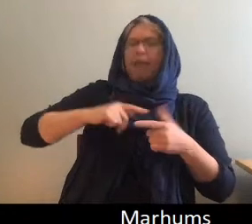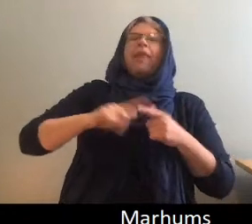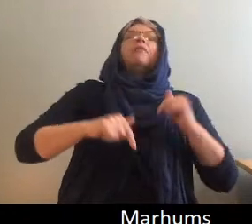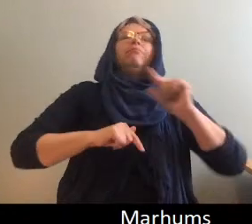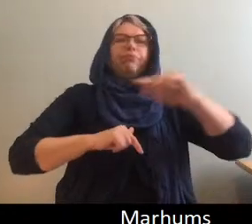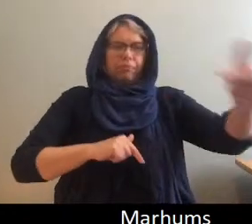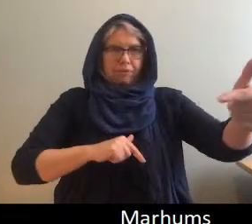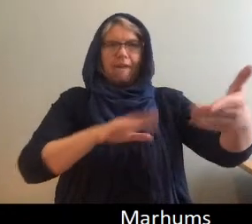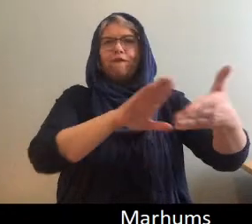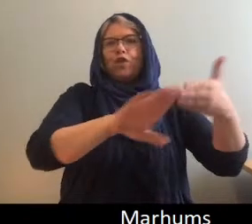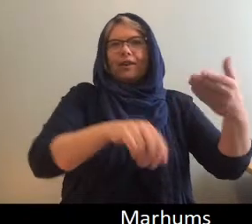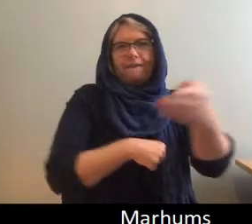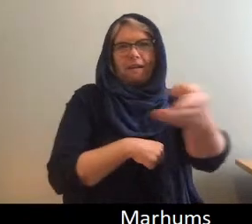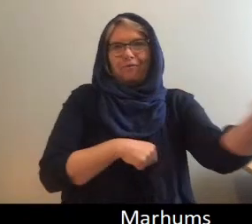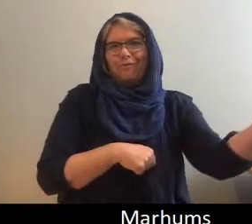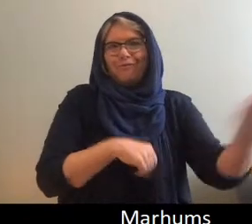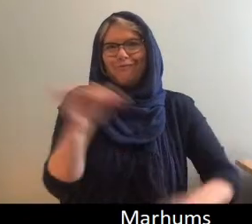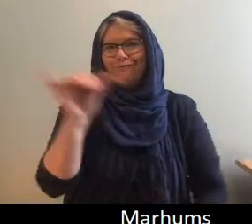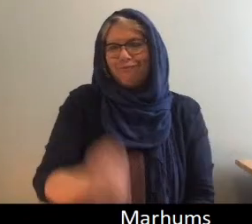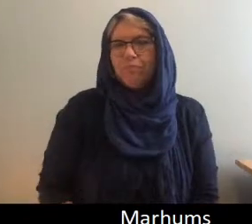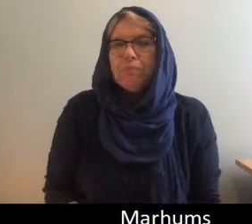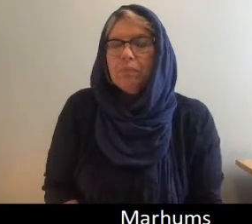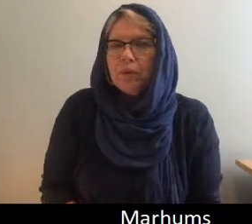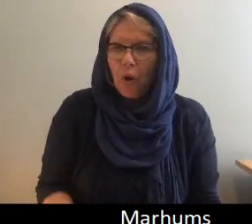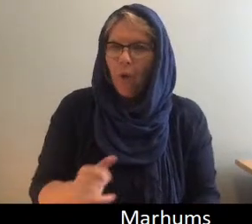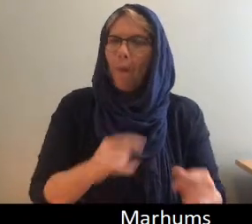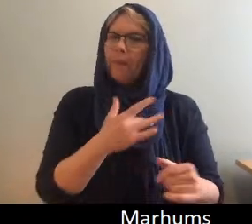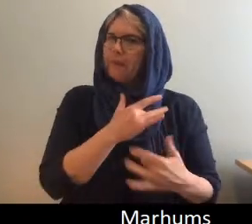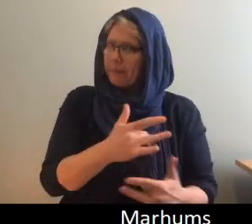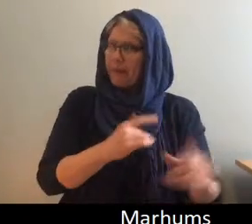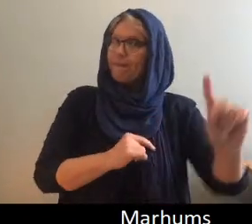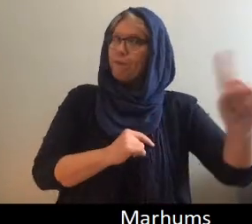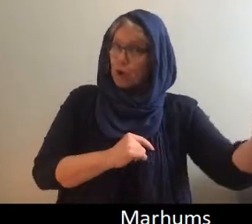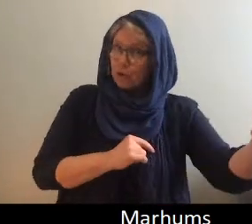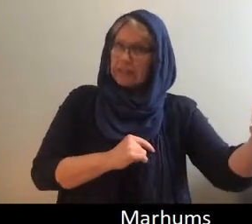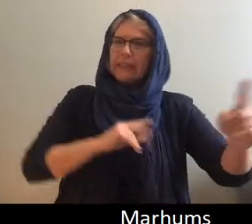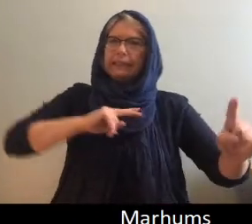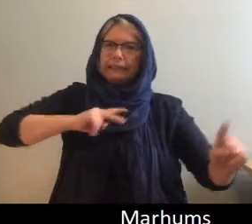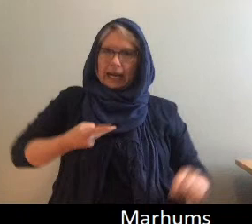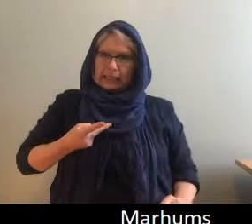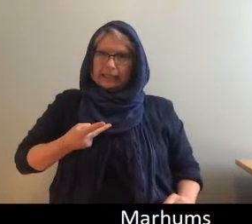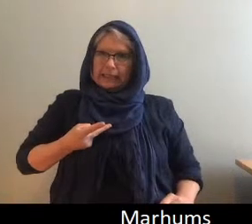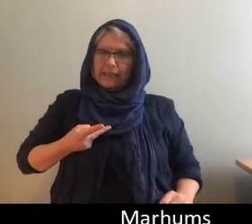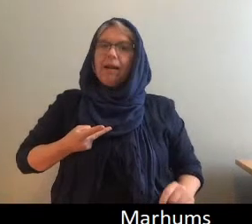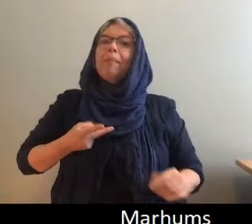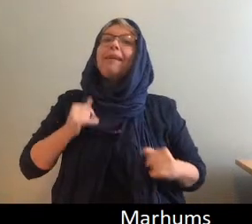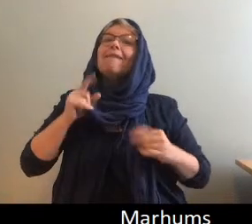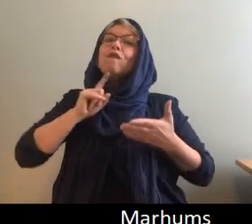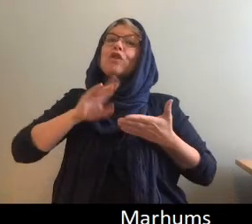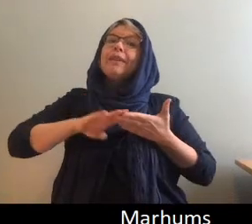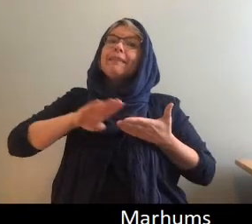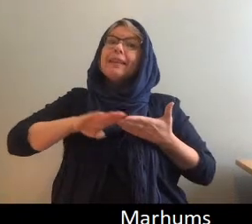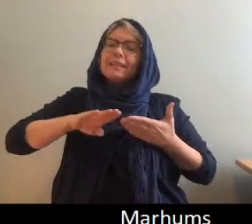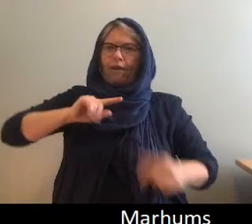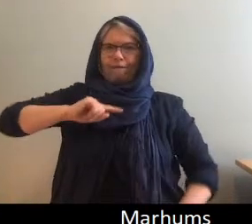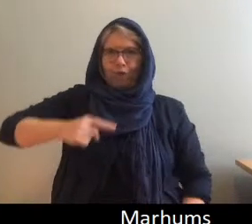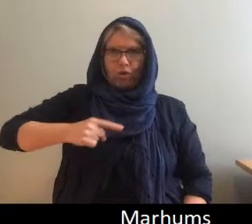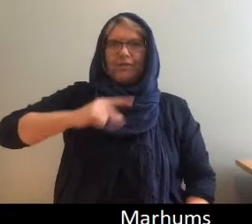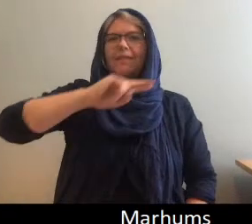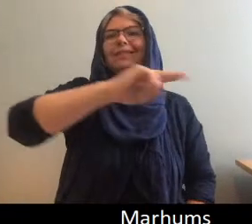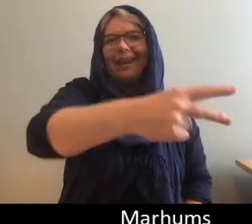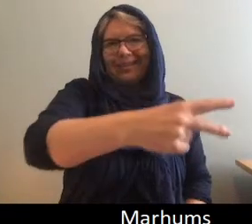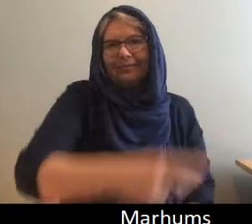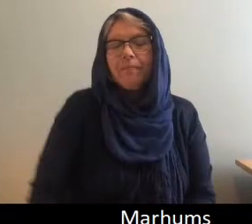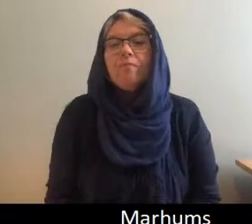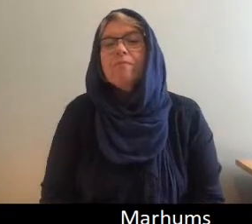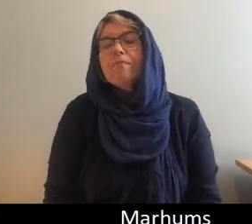are told to pause and do hajat. Hajat means asking in any language we want, anything we want. Doesn't have to be from the